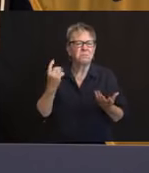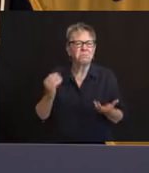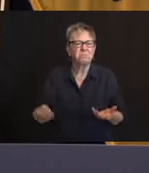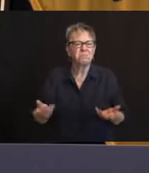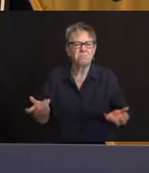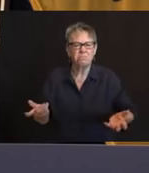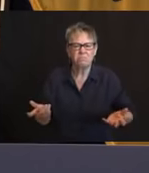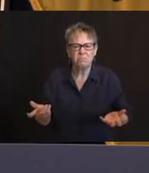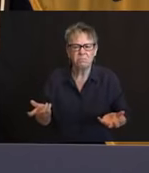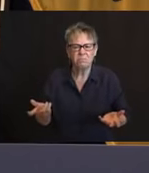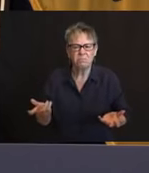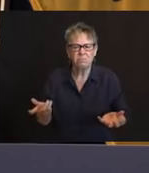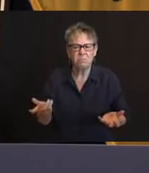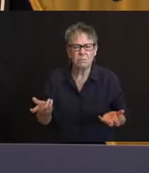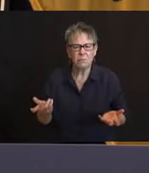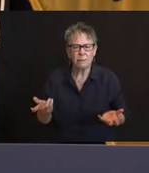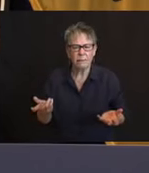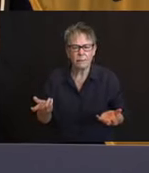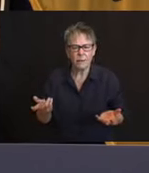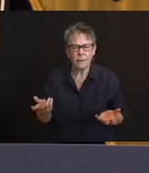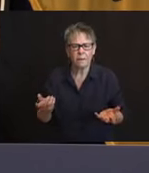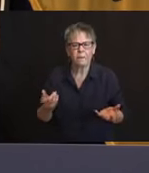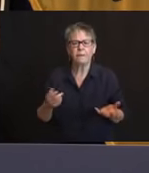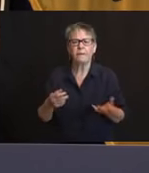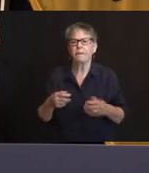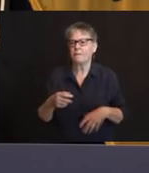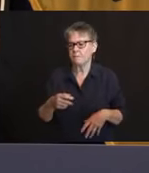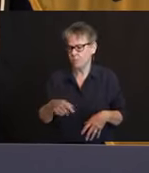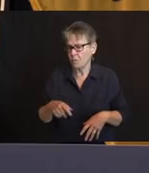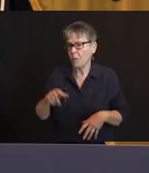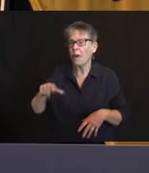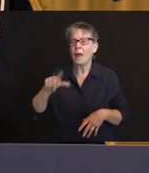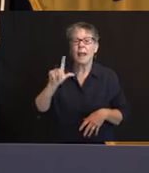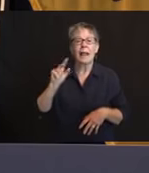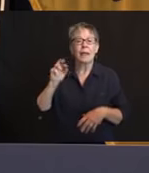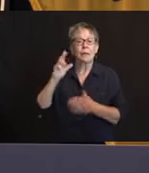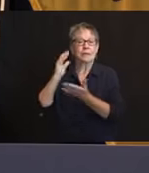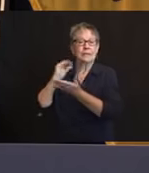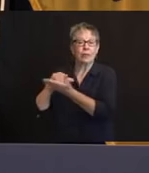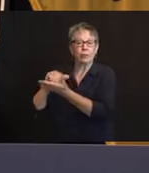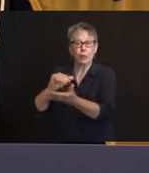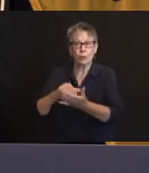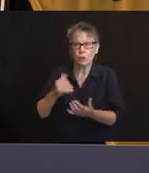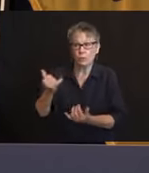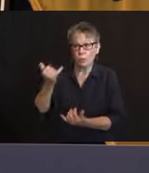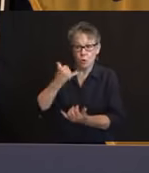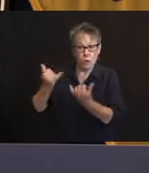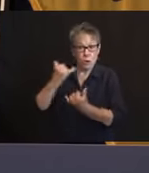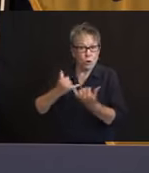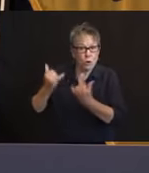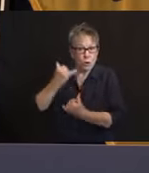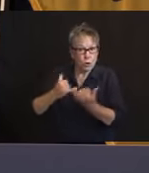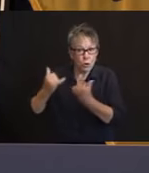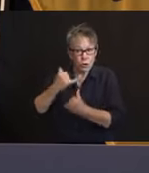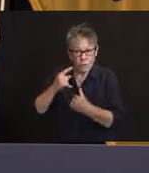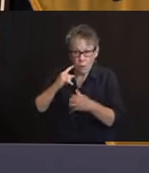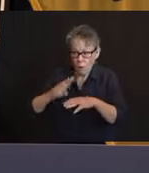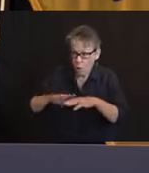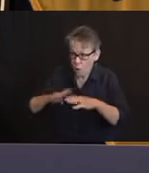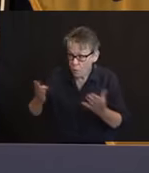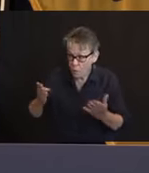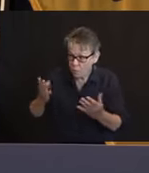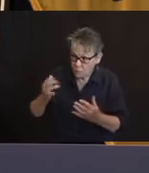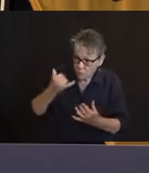Labor Department workers to help them with their cases? Is there a phone number you can share? And final one. The Department of